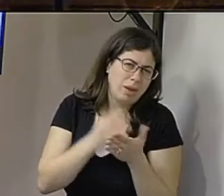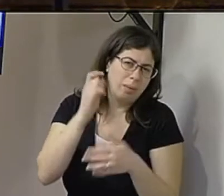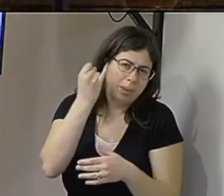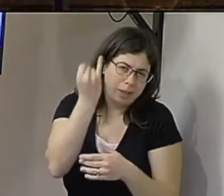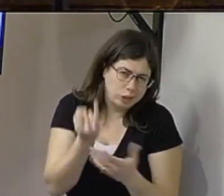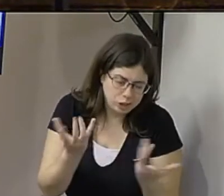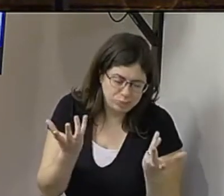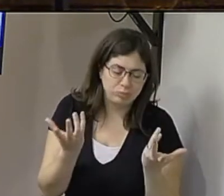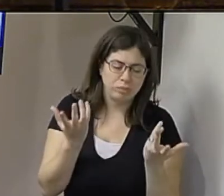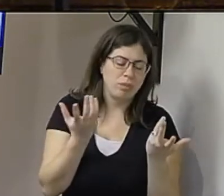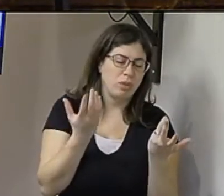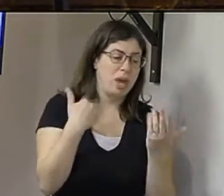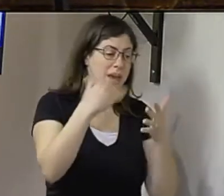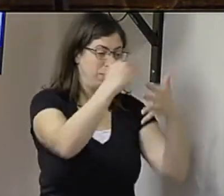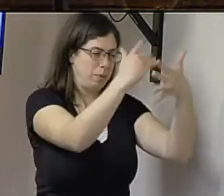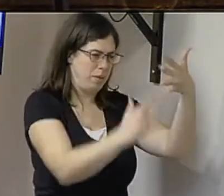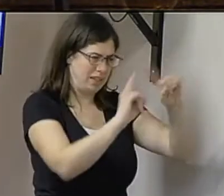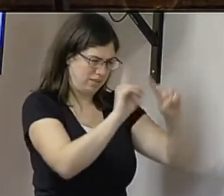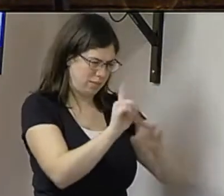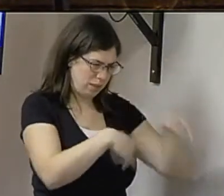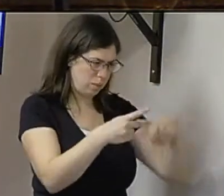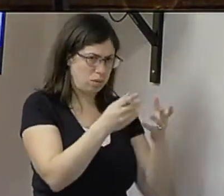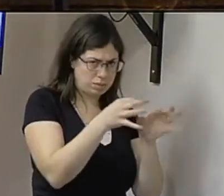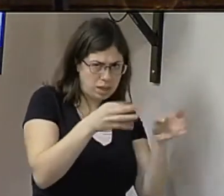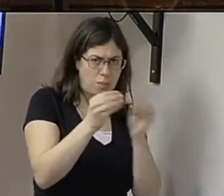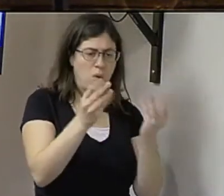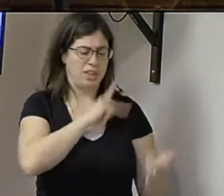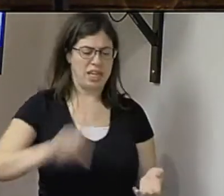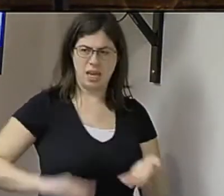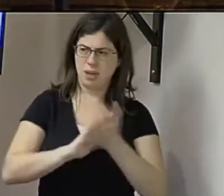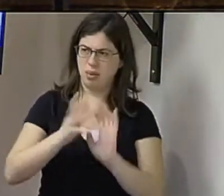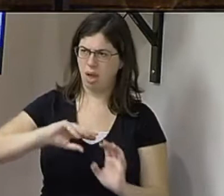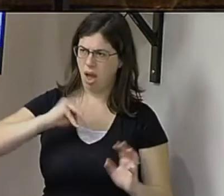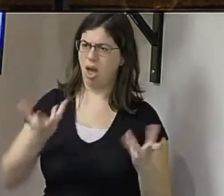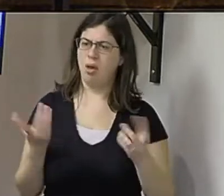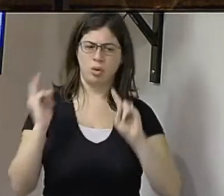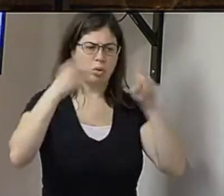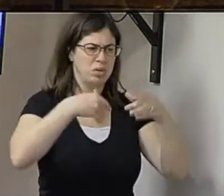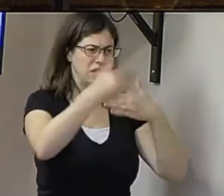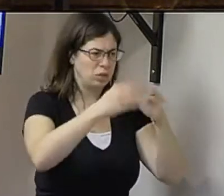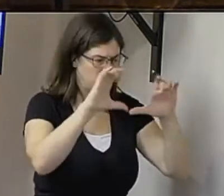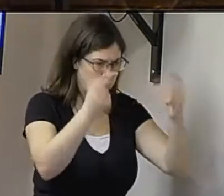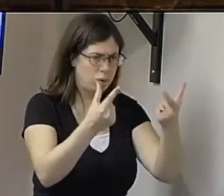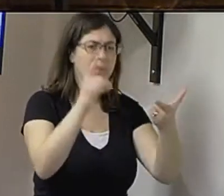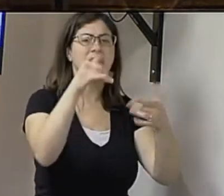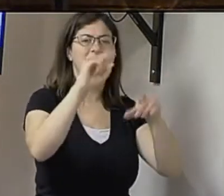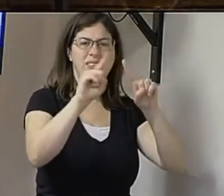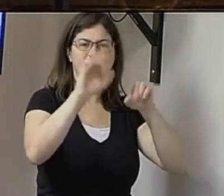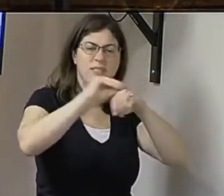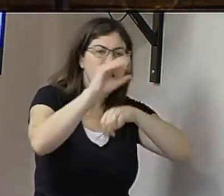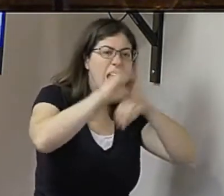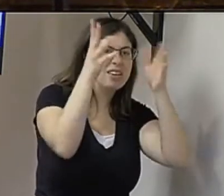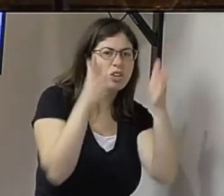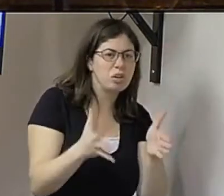different people, and it's kind of unfolding the story. So the king gets upset, and he goes to this next group of people. These would be the advisors, right? Some